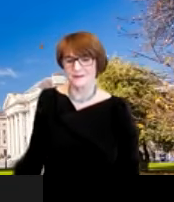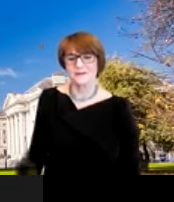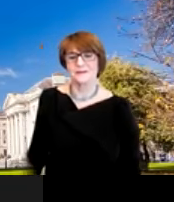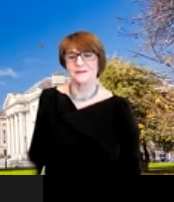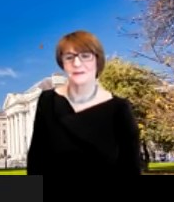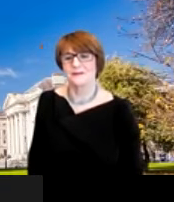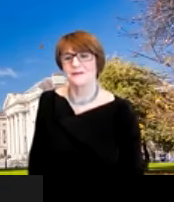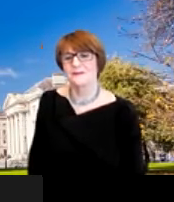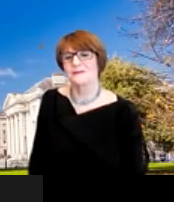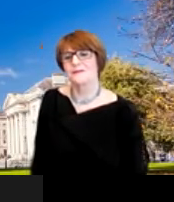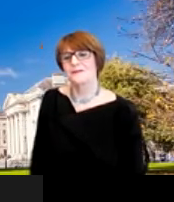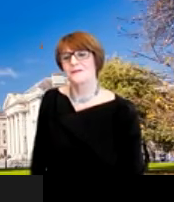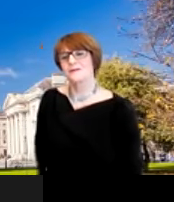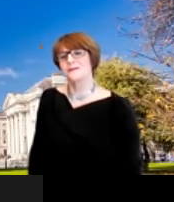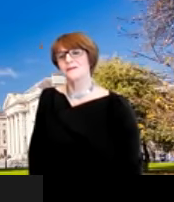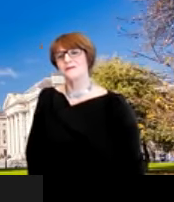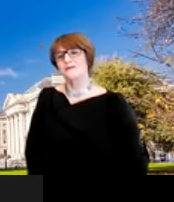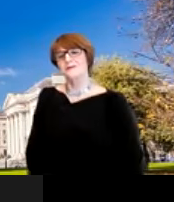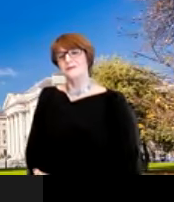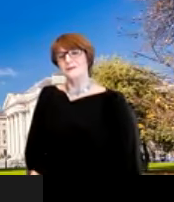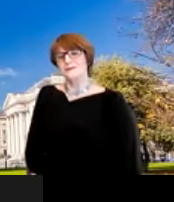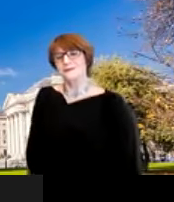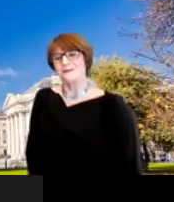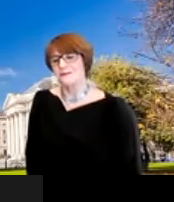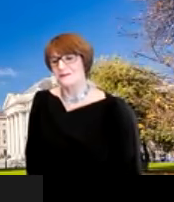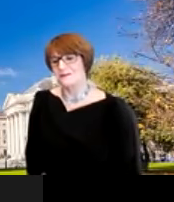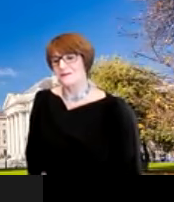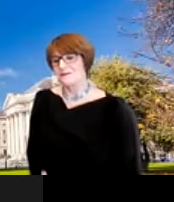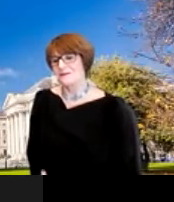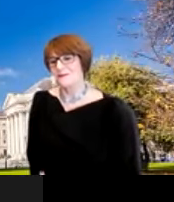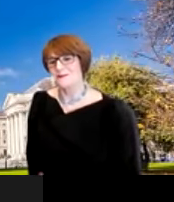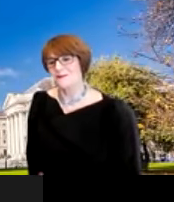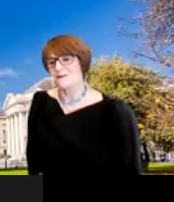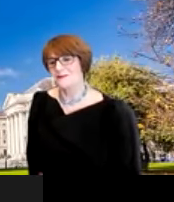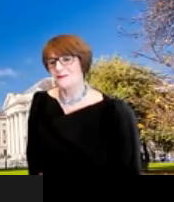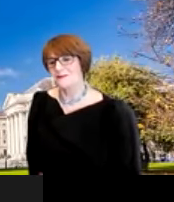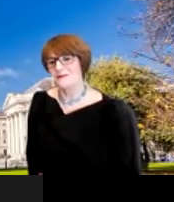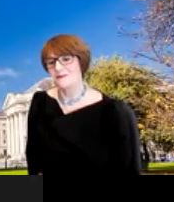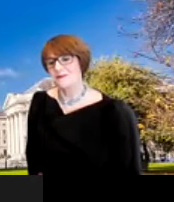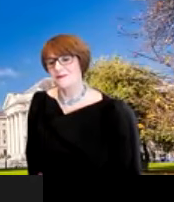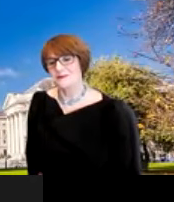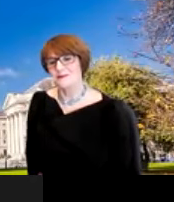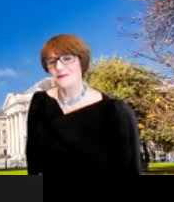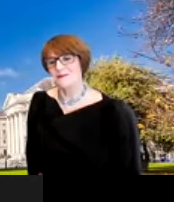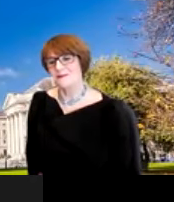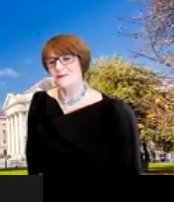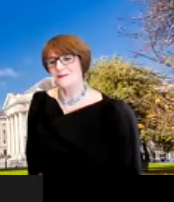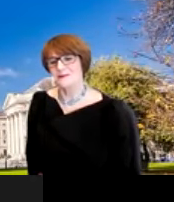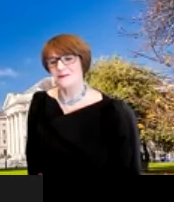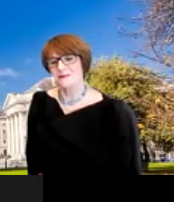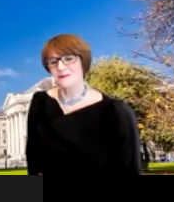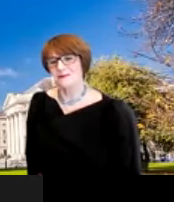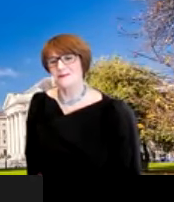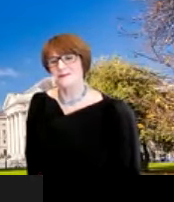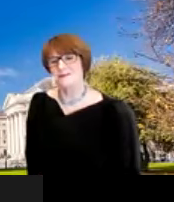well as that, I also got promoted at my main job at CPL Recruitment Agency.